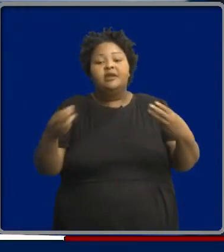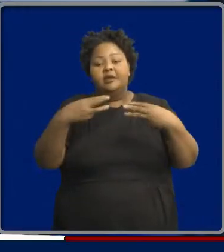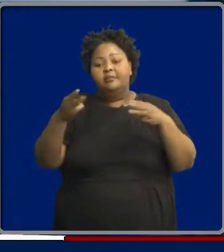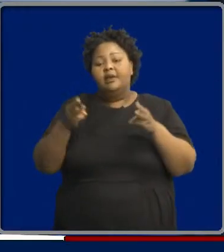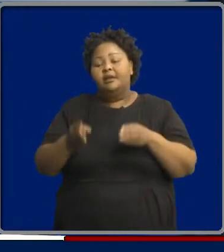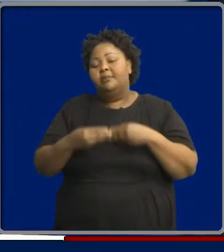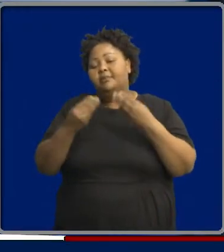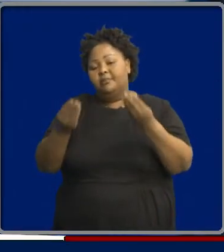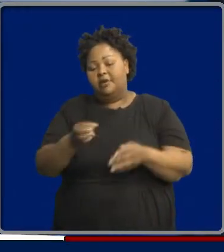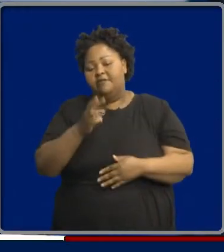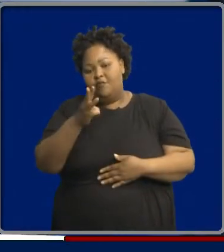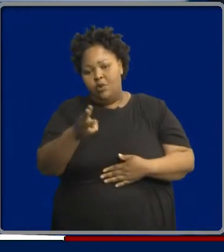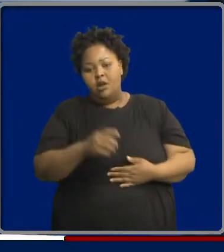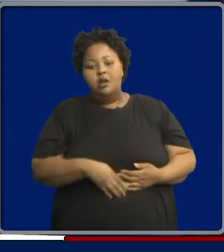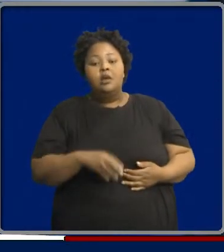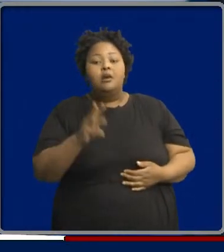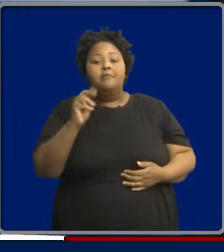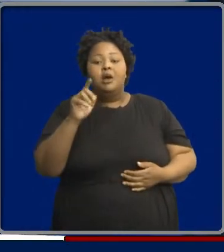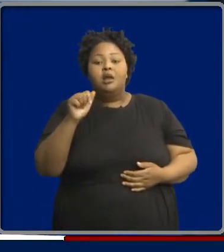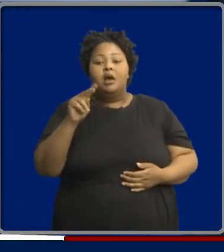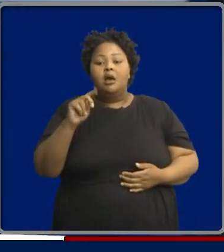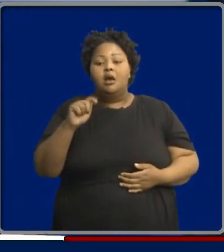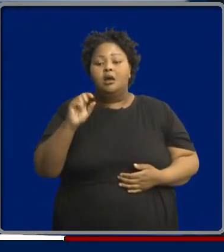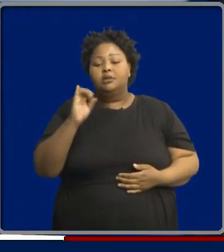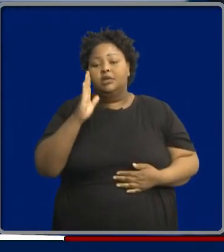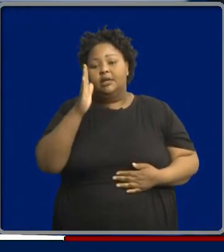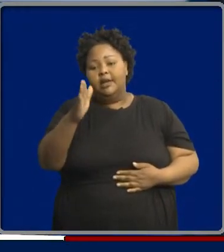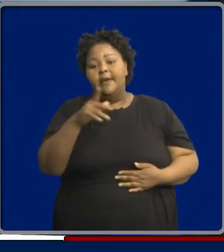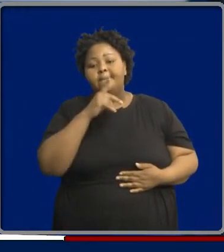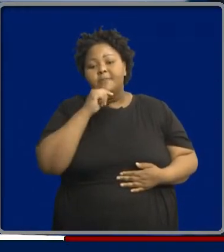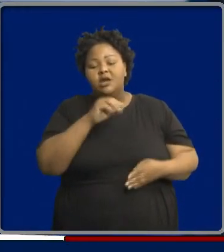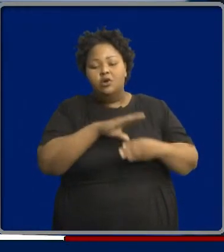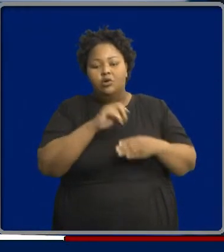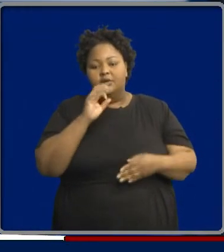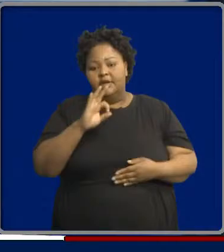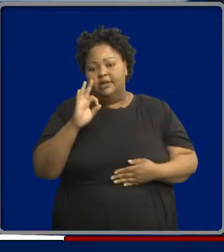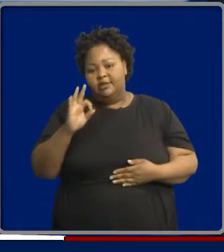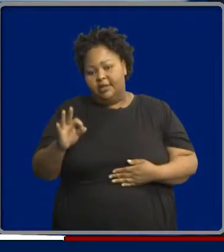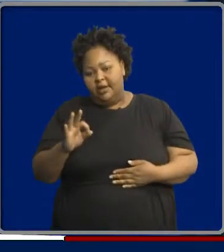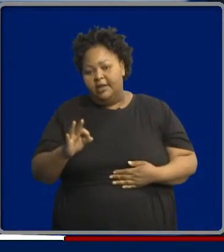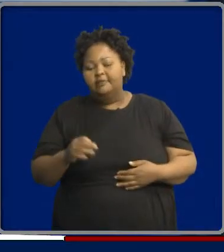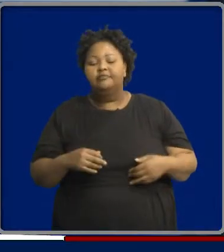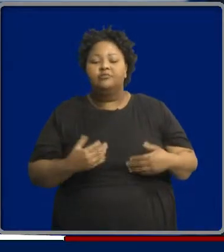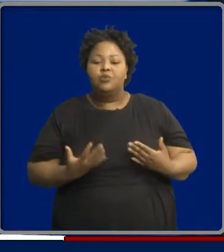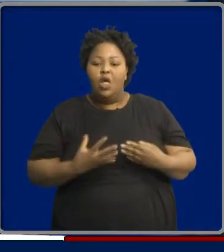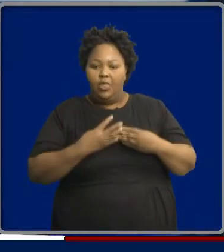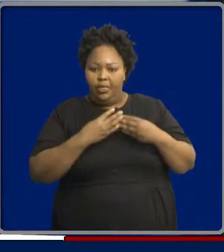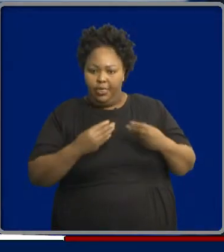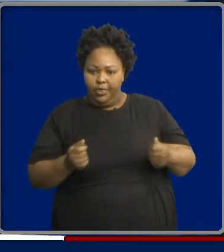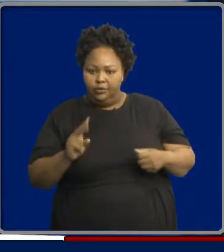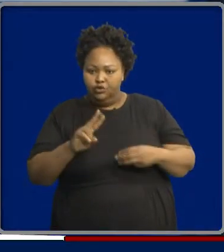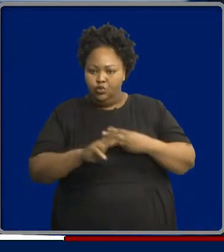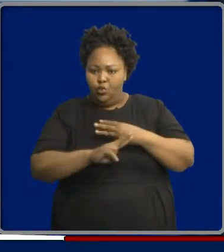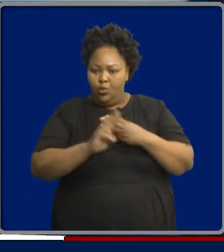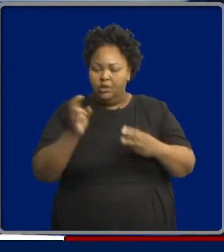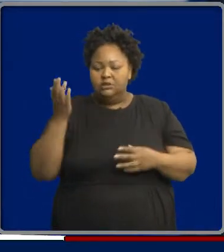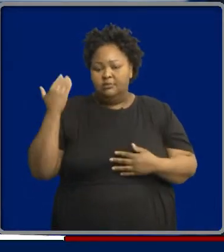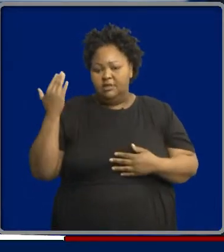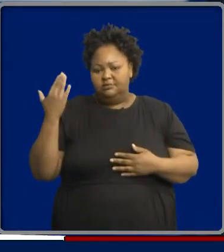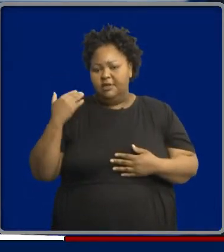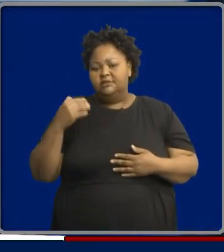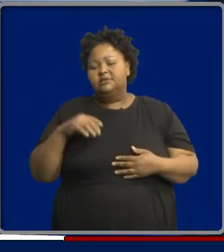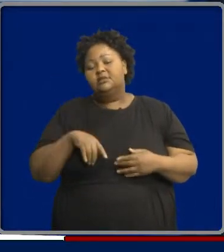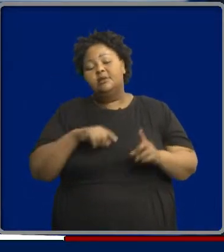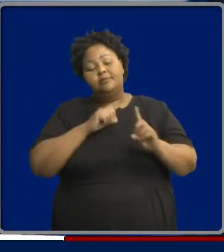from Malandi has gone missing after he went for the illegal mining of green chat at the mine 2 weeks ago. Police and members